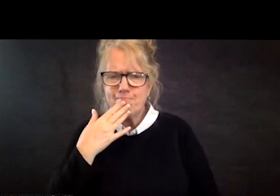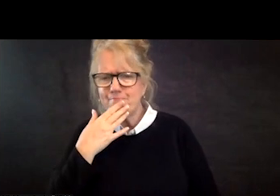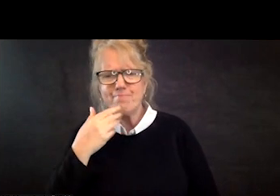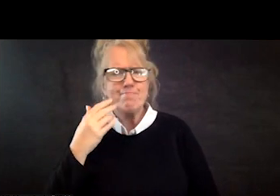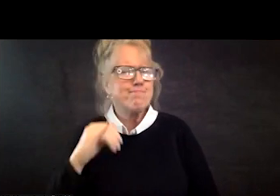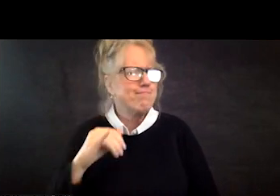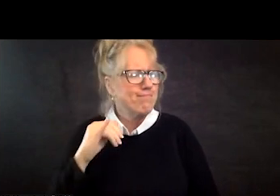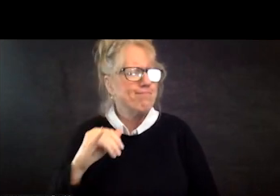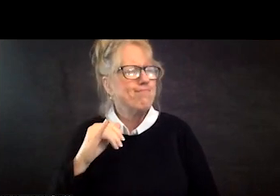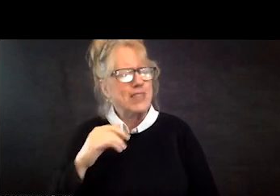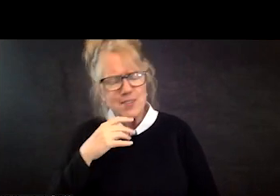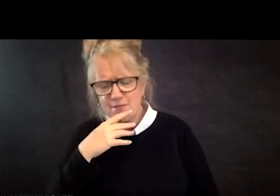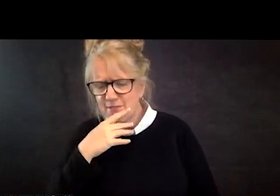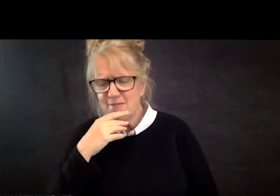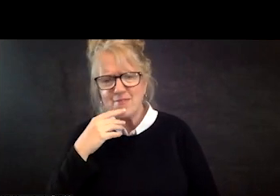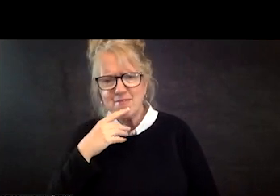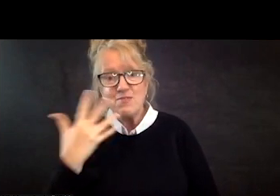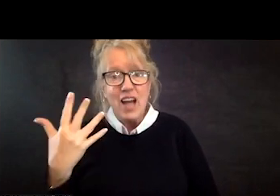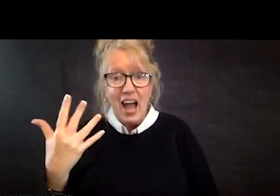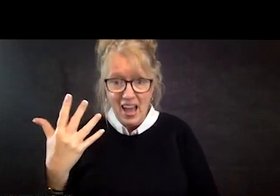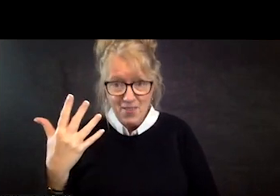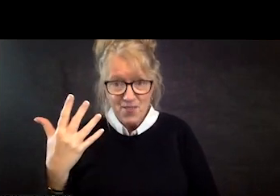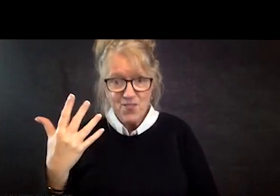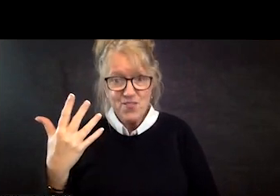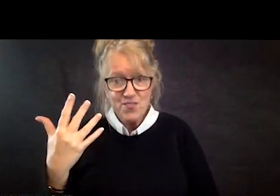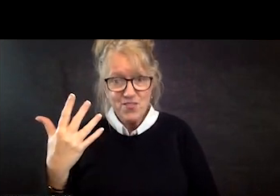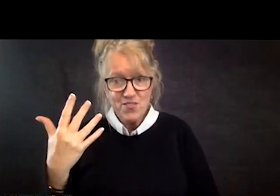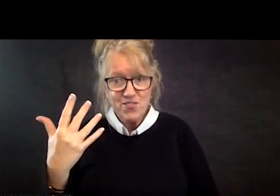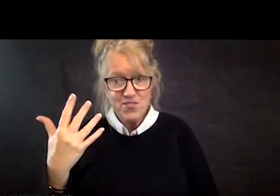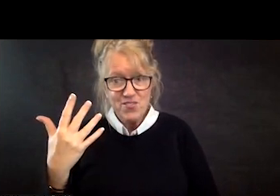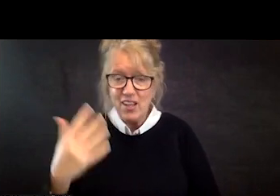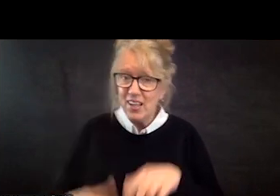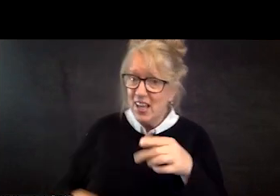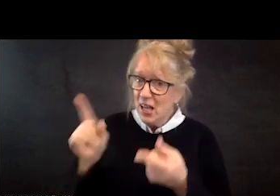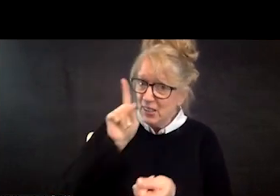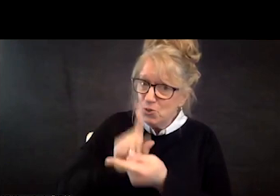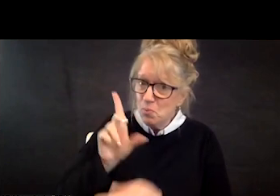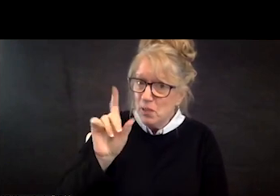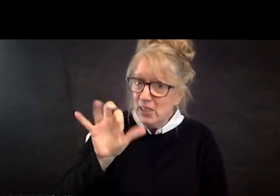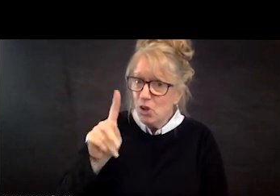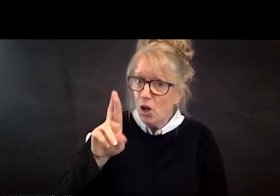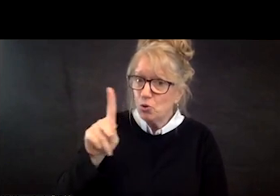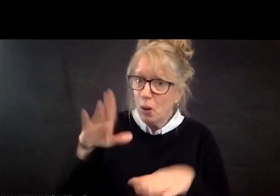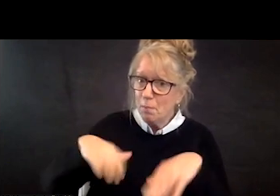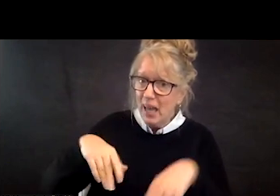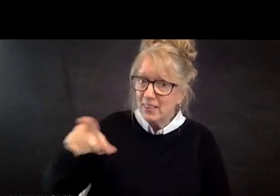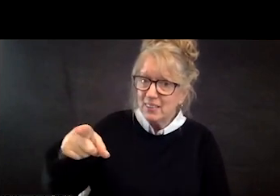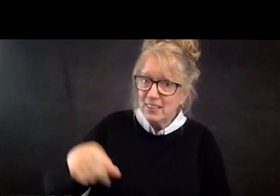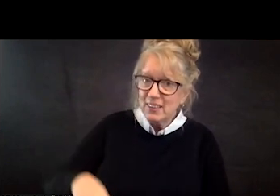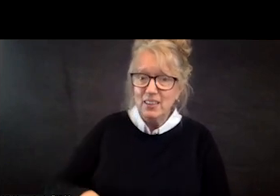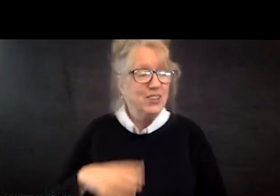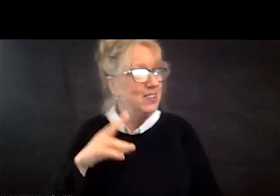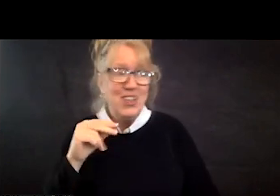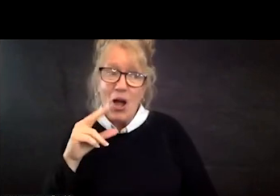Let me see. 5. Have you met Donald Trump yet? No,